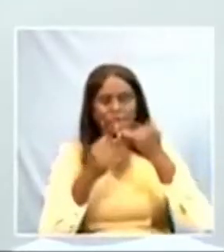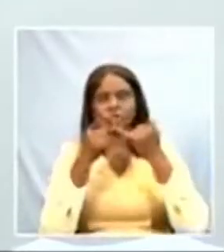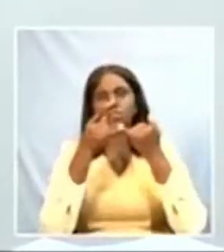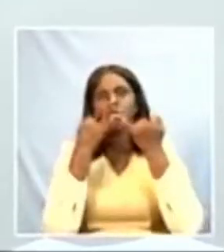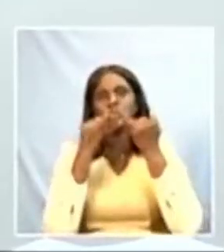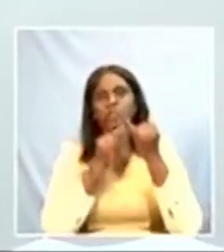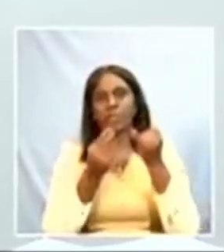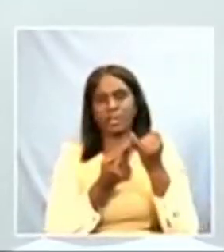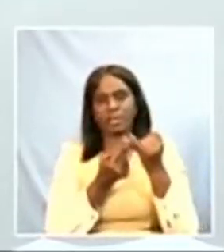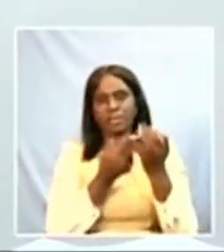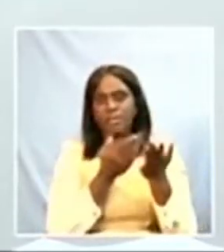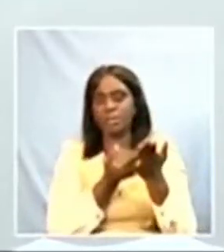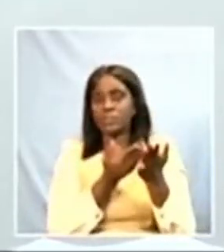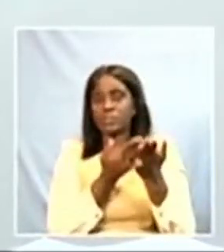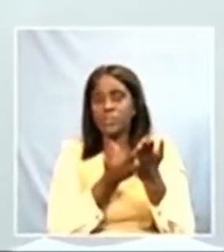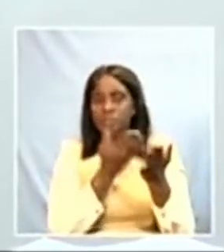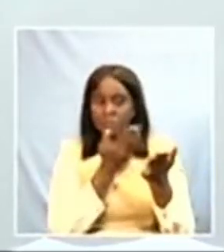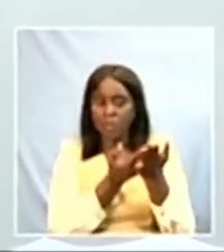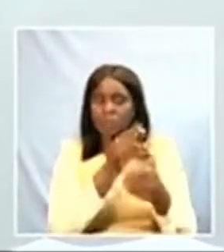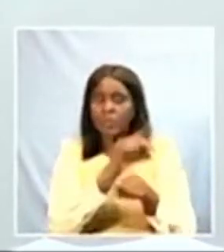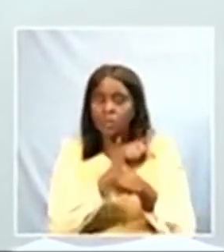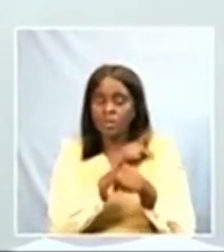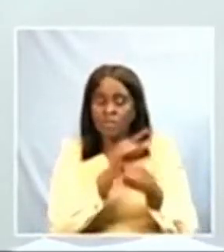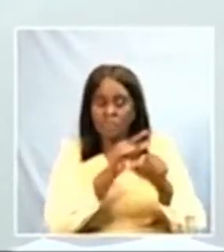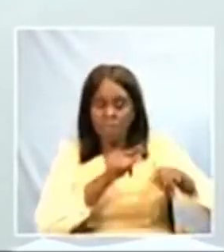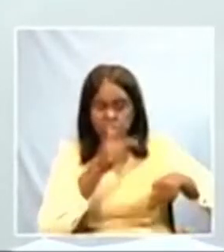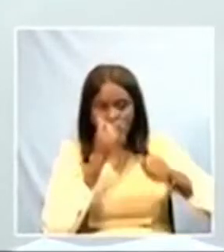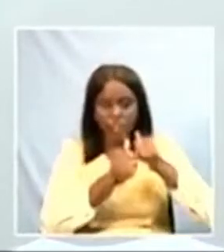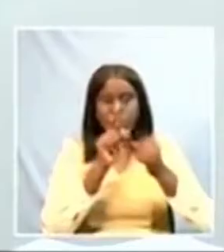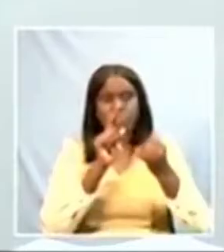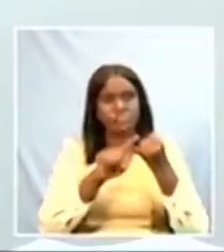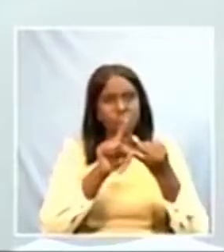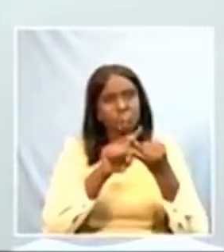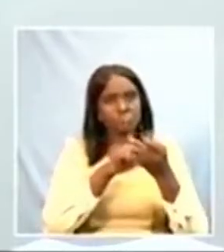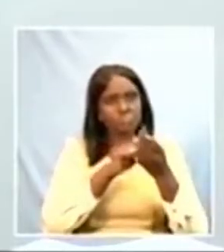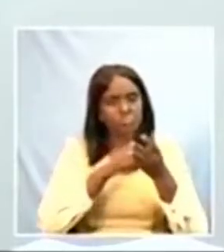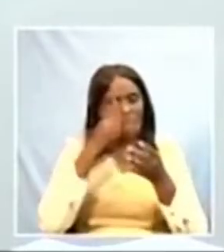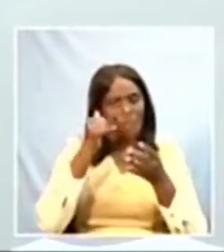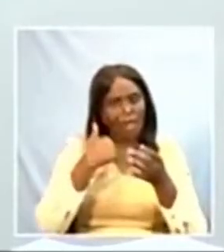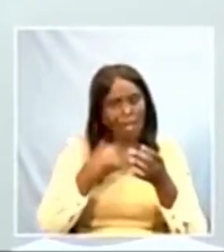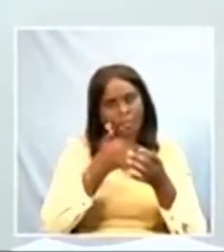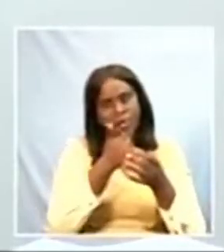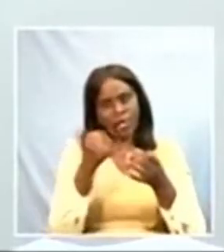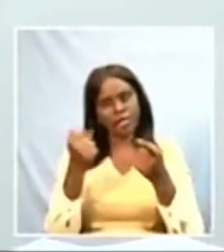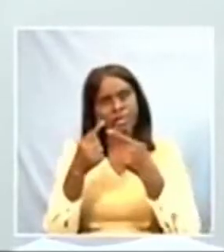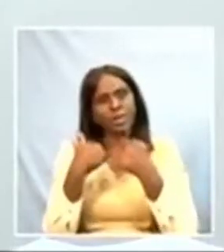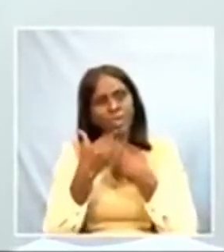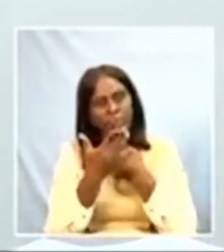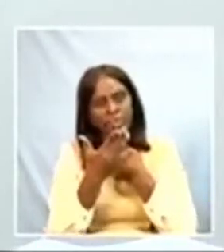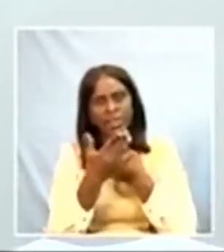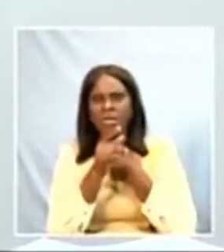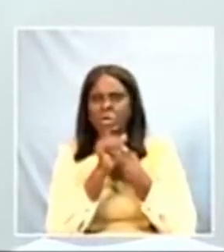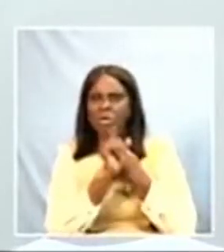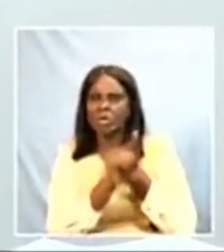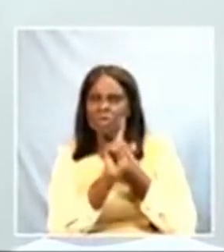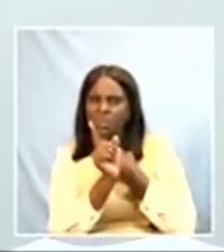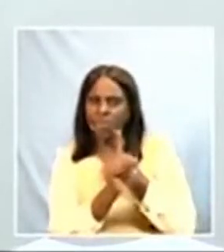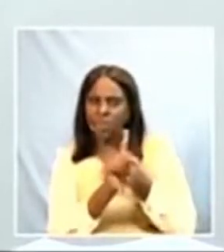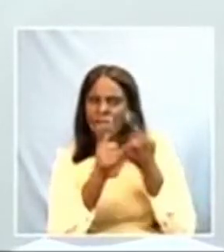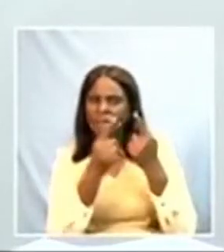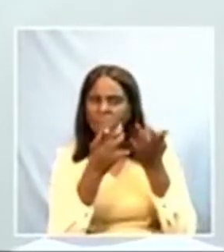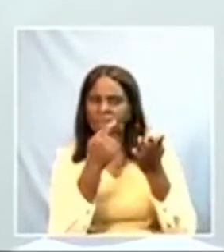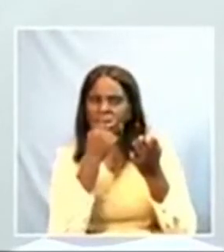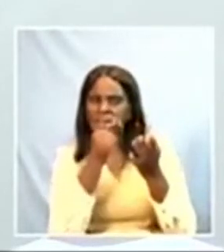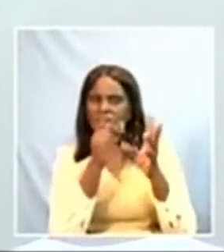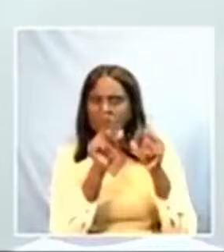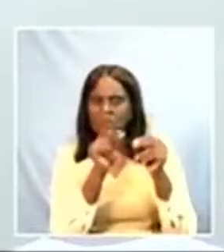us, actually, this project delayed because of ABCD. Why is there any difference? Why is this difference? You say,